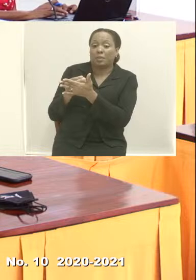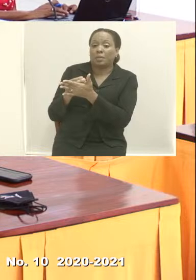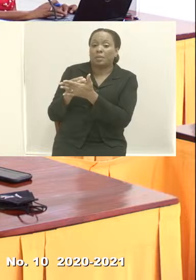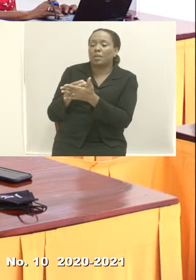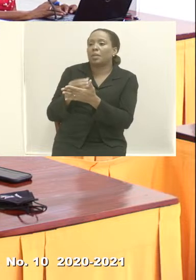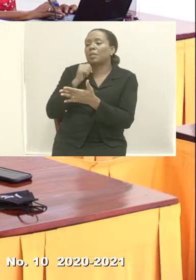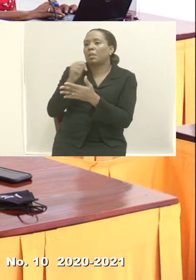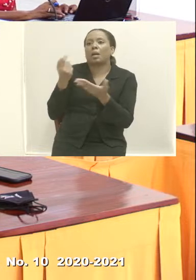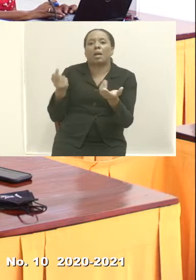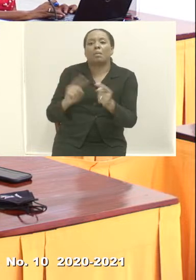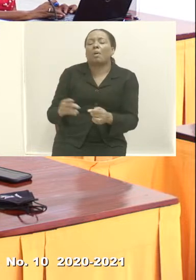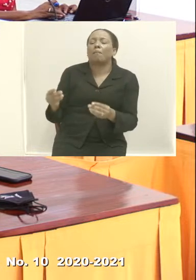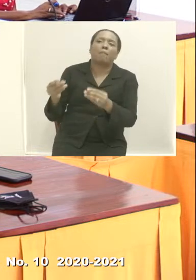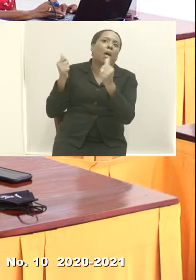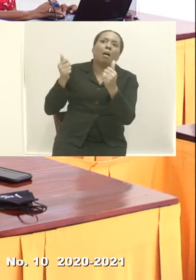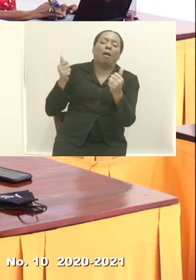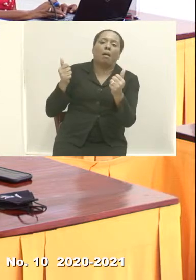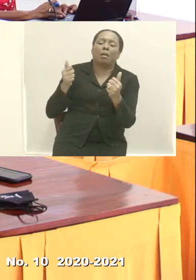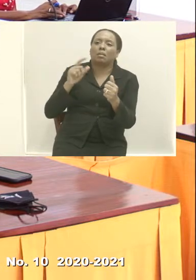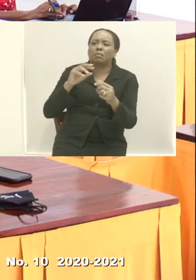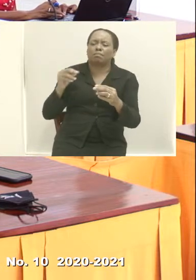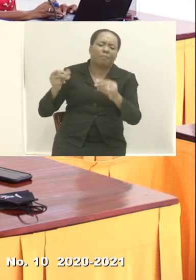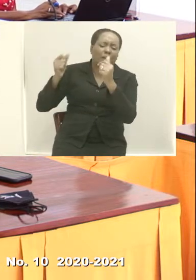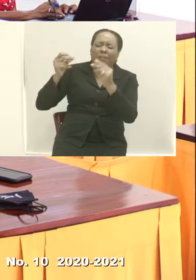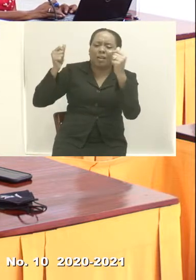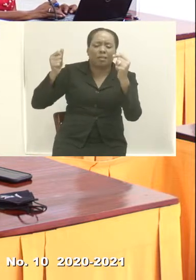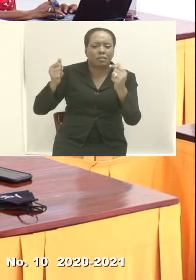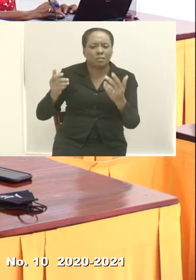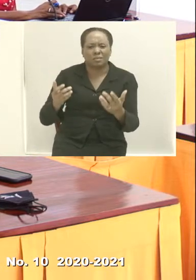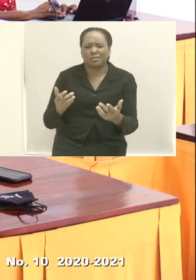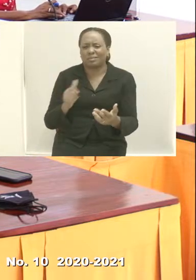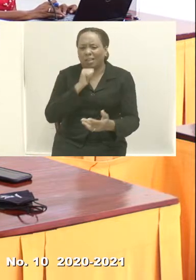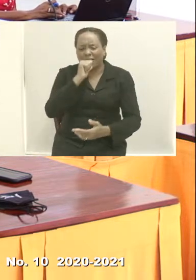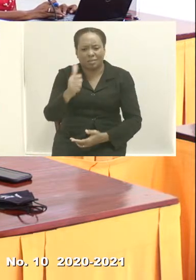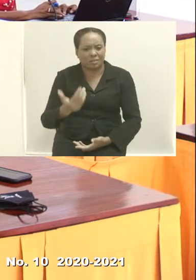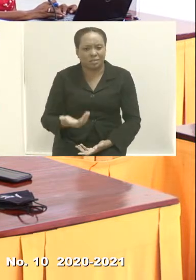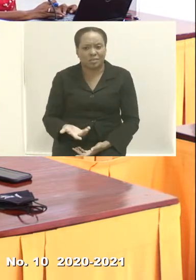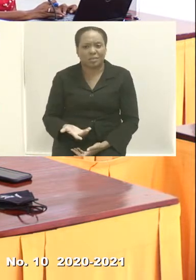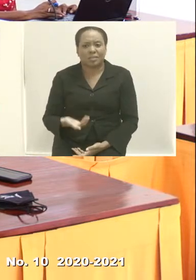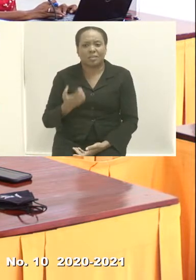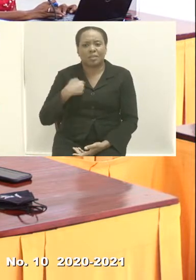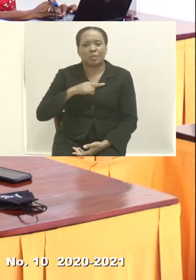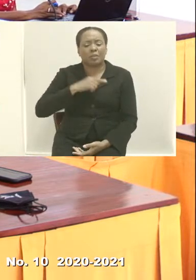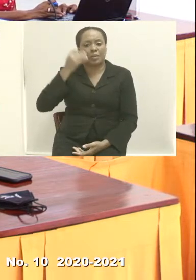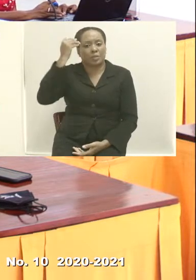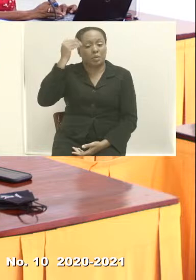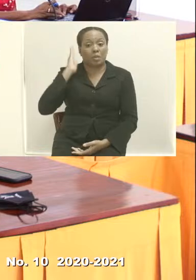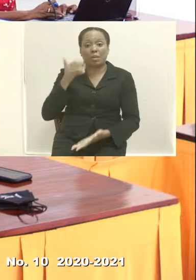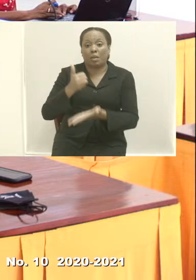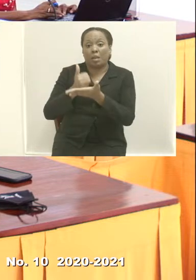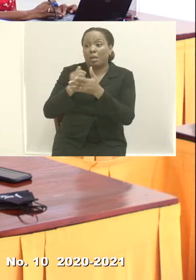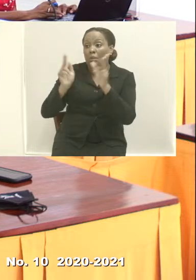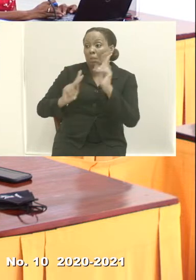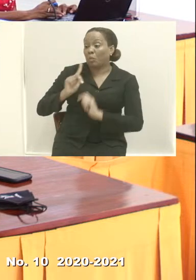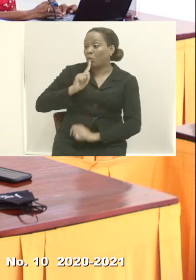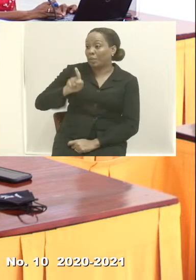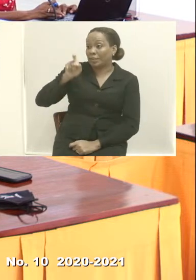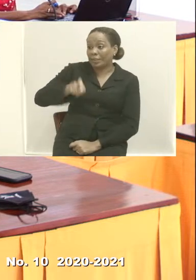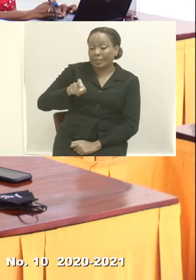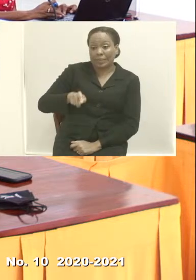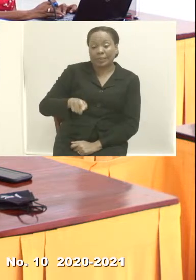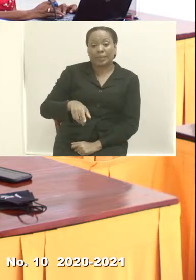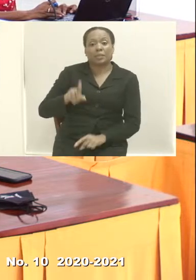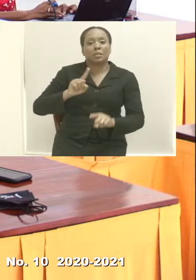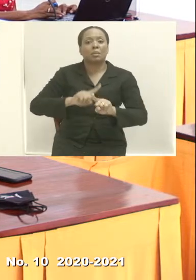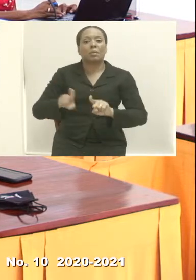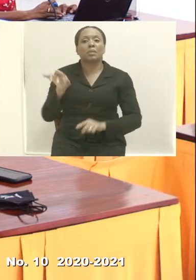food business. We are sensitive to the fact that it was meant to assist people in their hour of need, but just as with the care